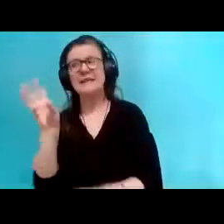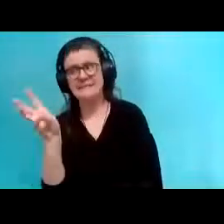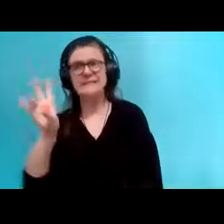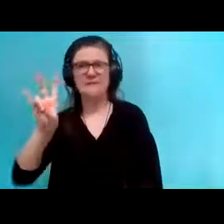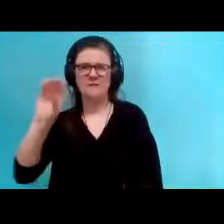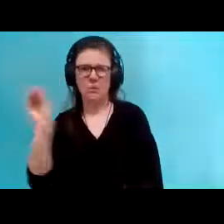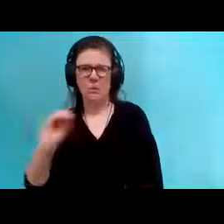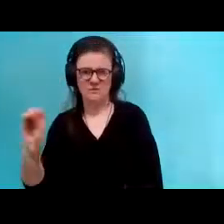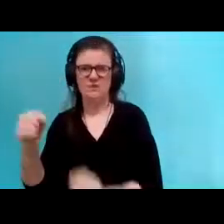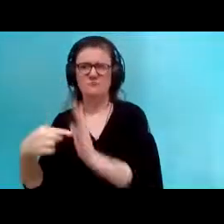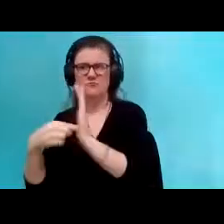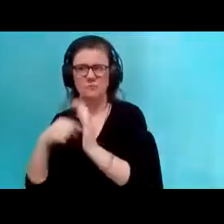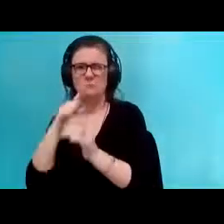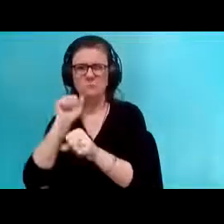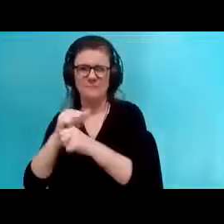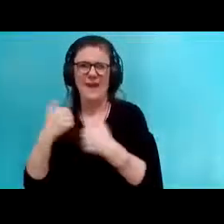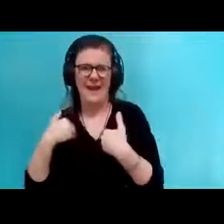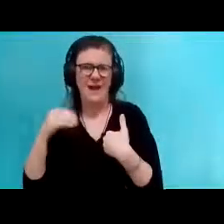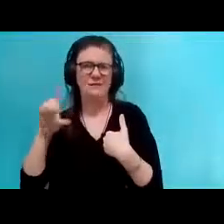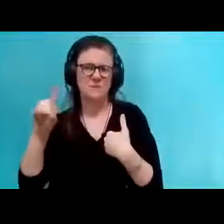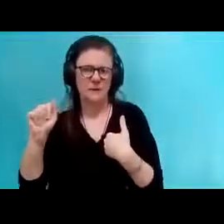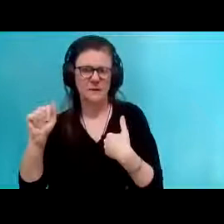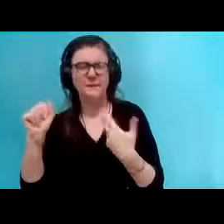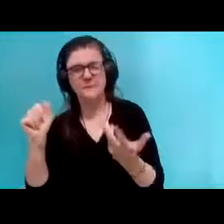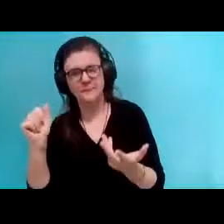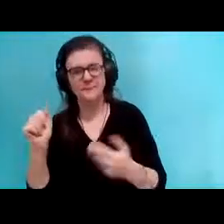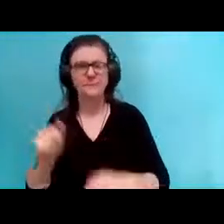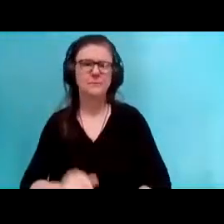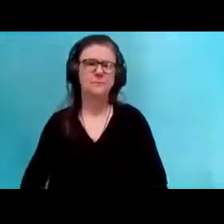needs assessments. Next slide.